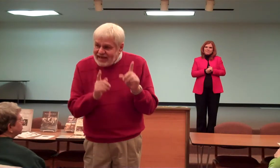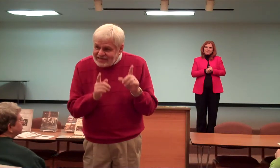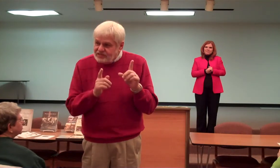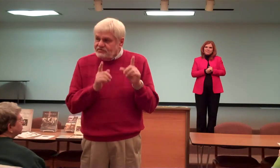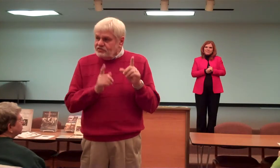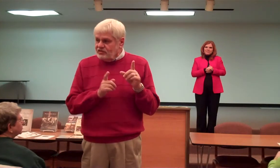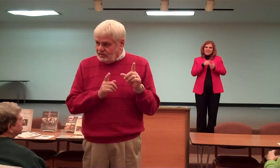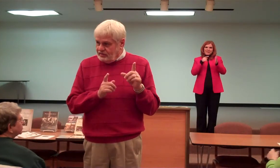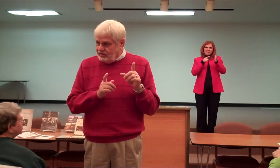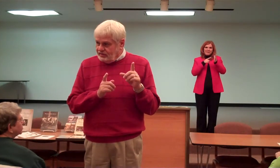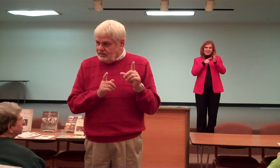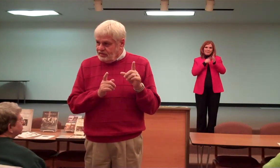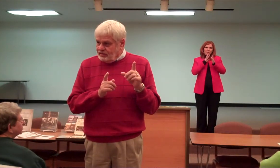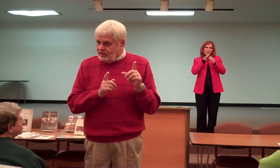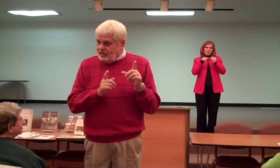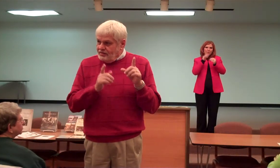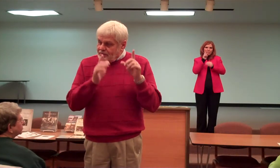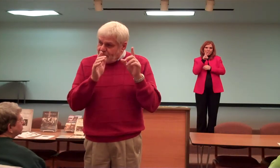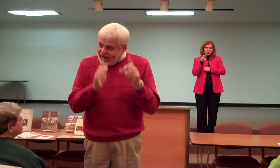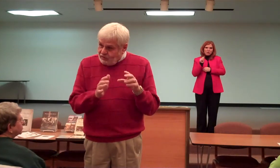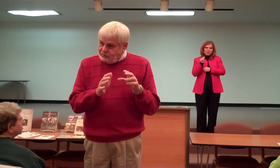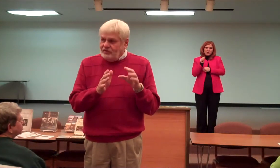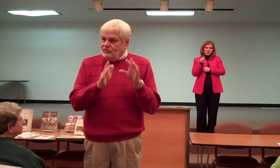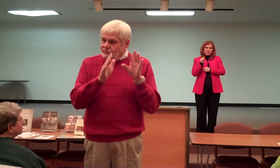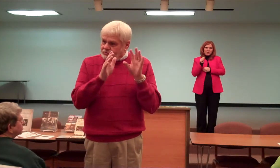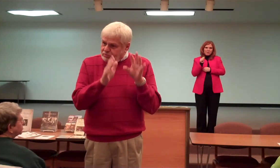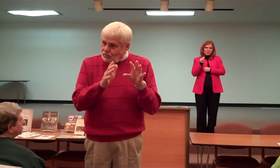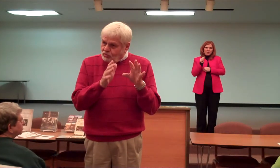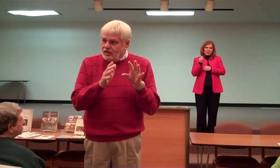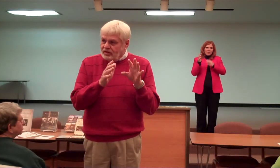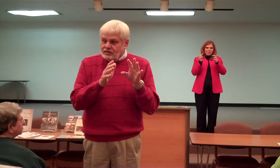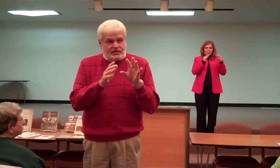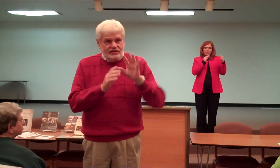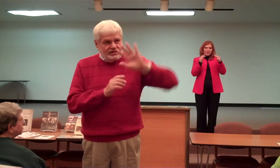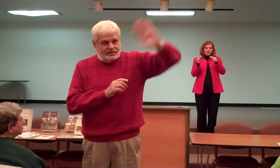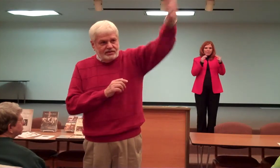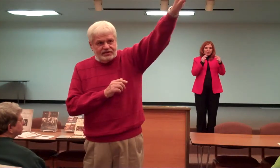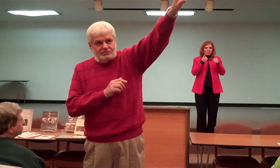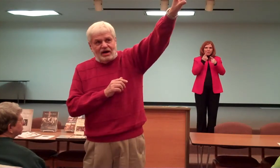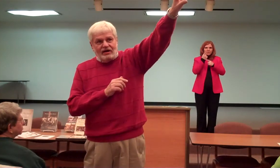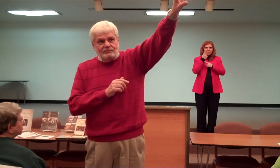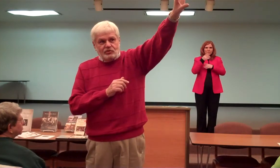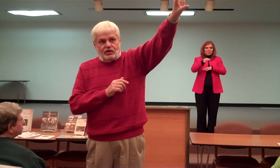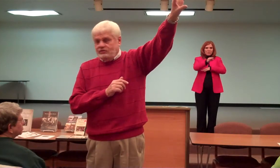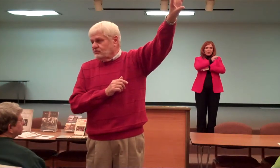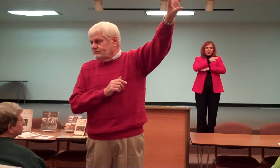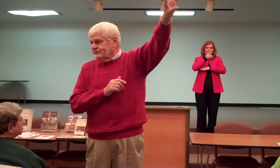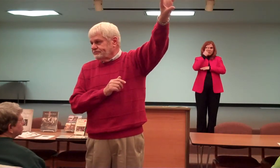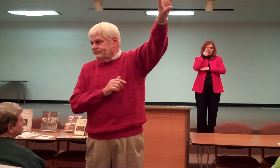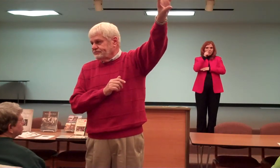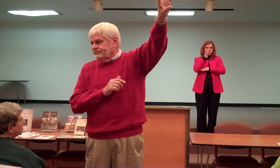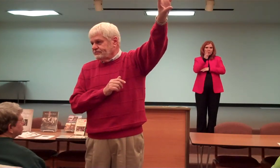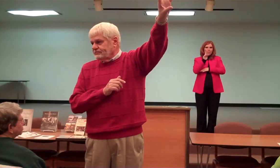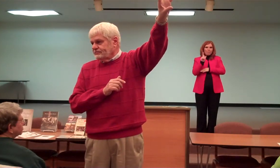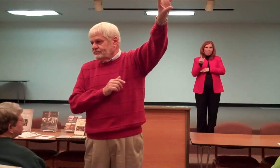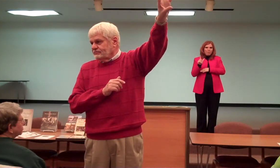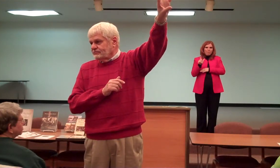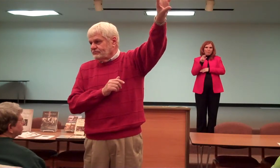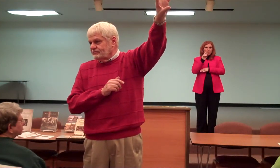This is Manassas, Virginia. The battlefield for Bull Run is a mile up the road.